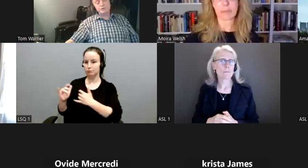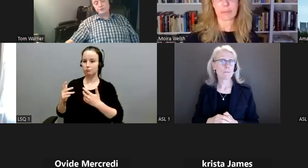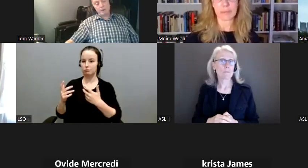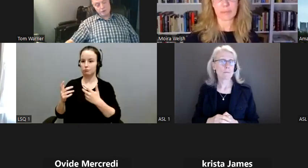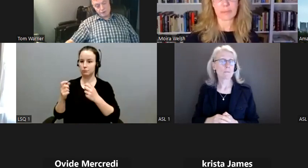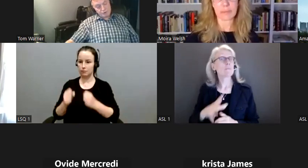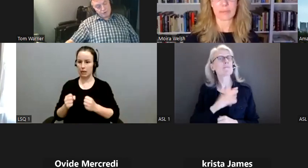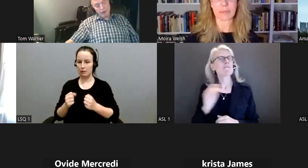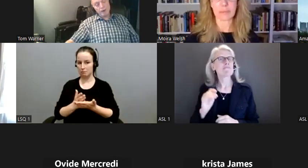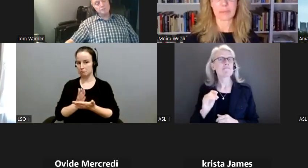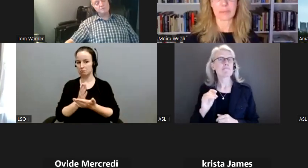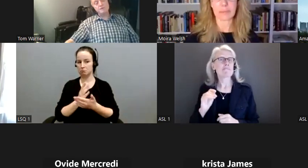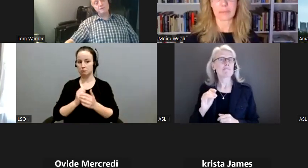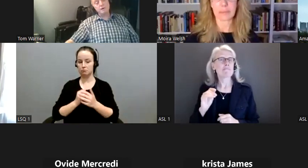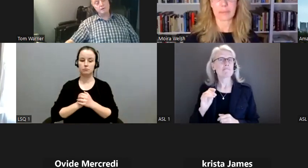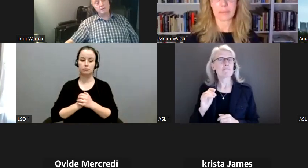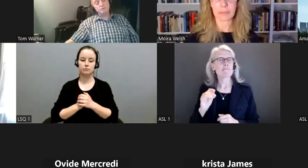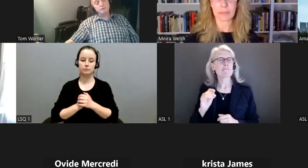partners and spouses of